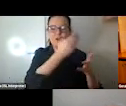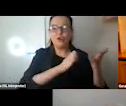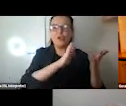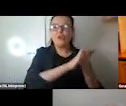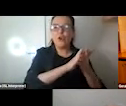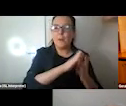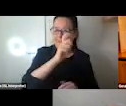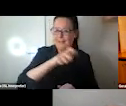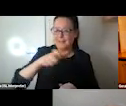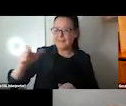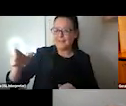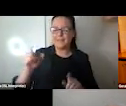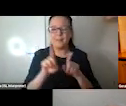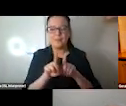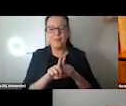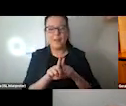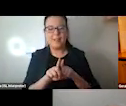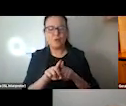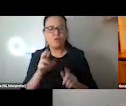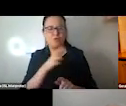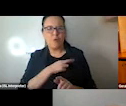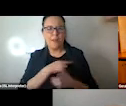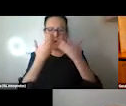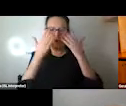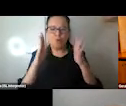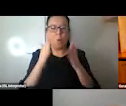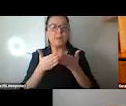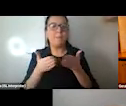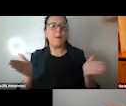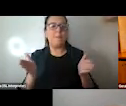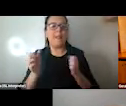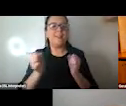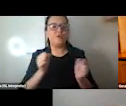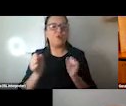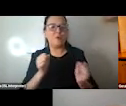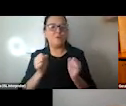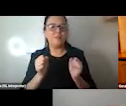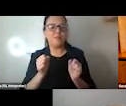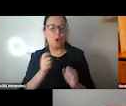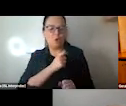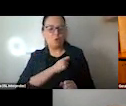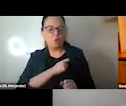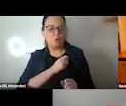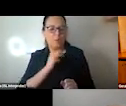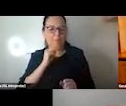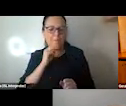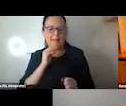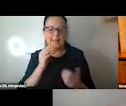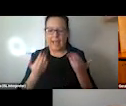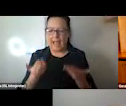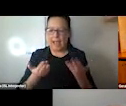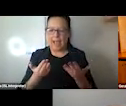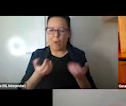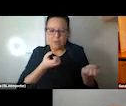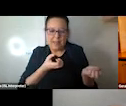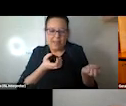really epitomizes public service and what the true meaning of delivery in that space.